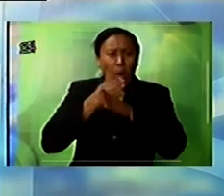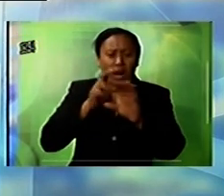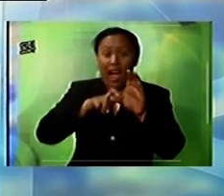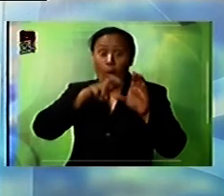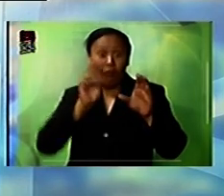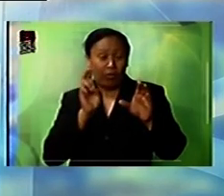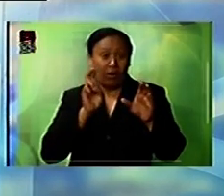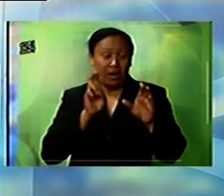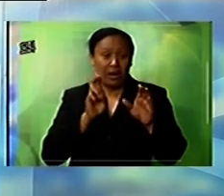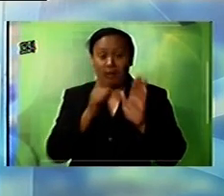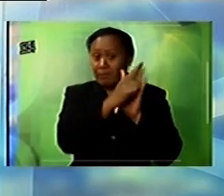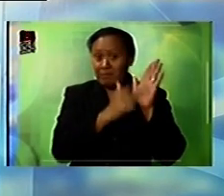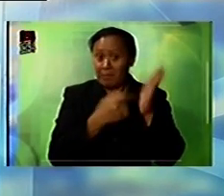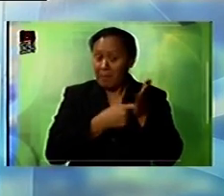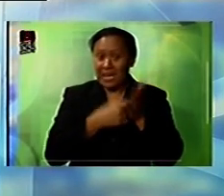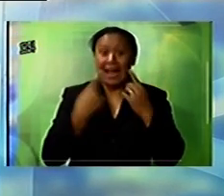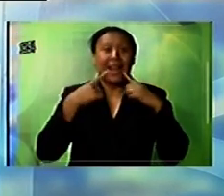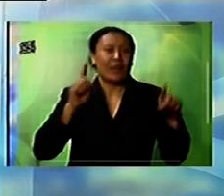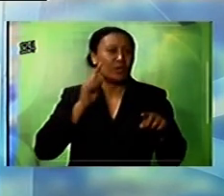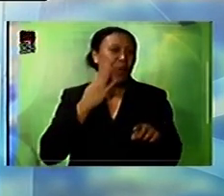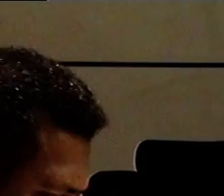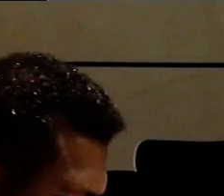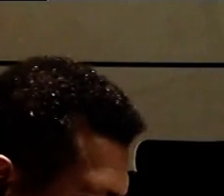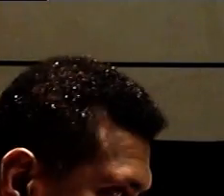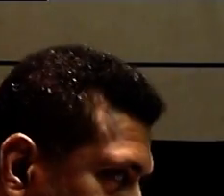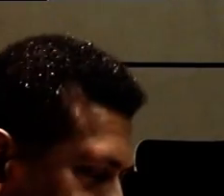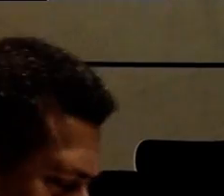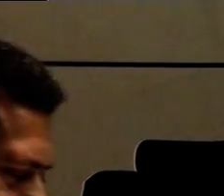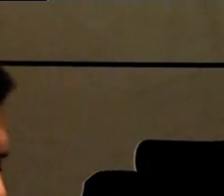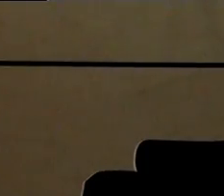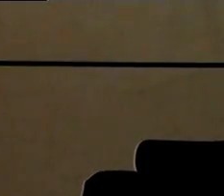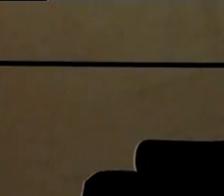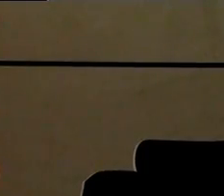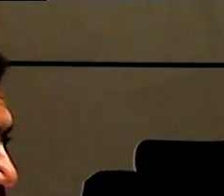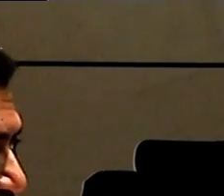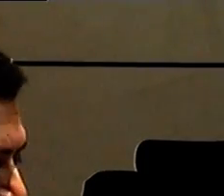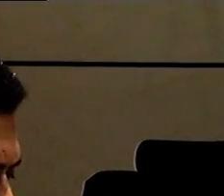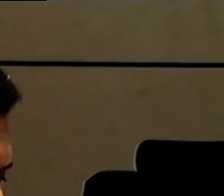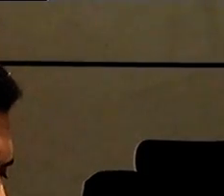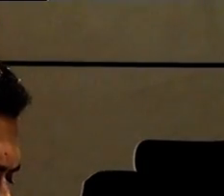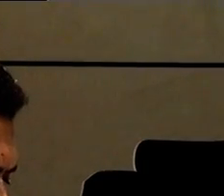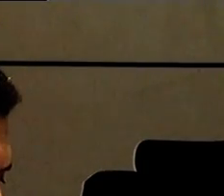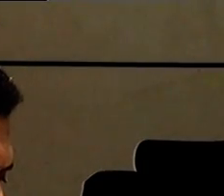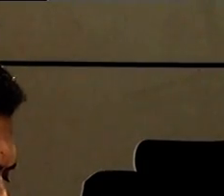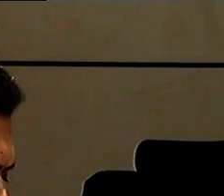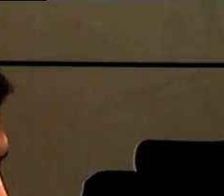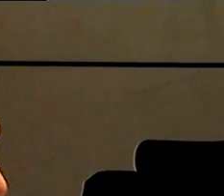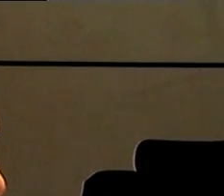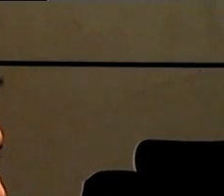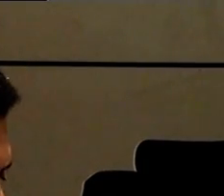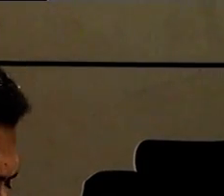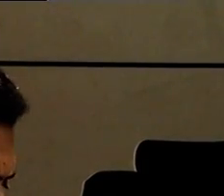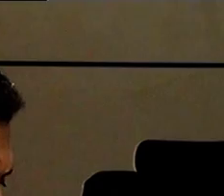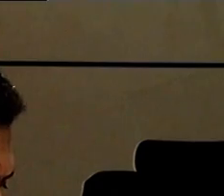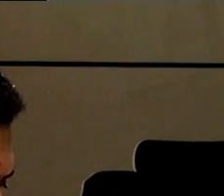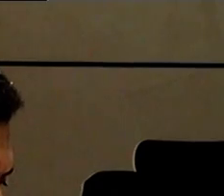National Provident Fund Act will be announced next month. After wide consultations with our key stakeholders and experts in